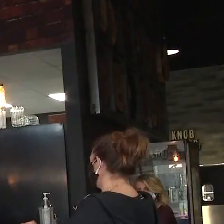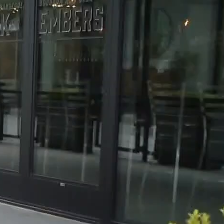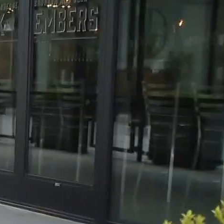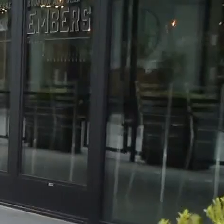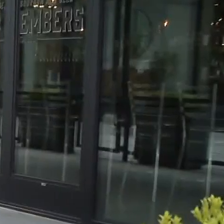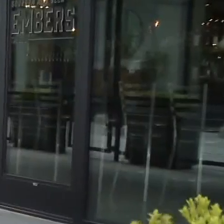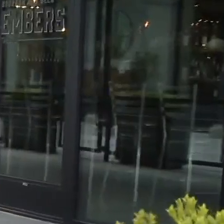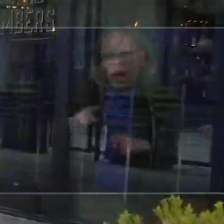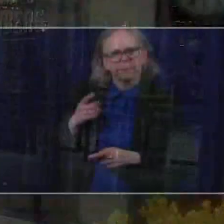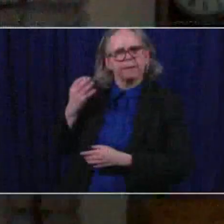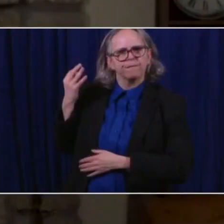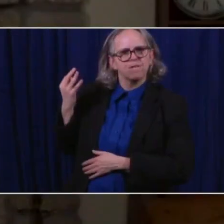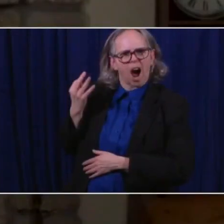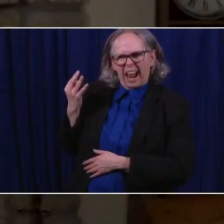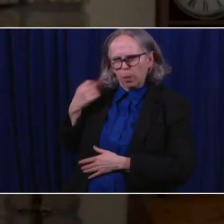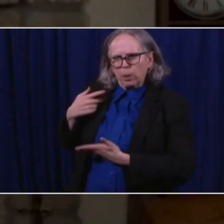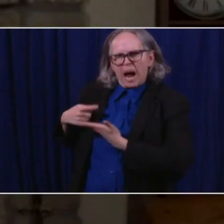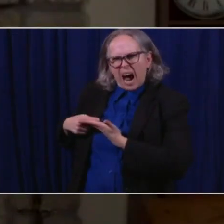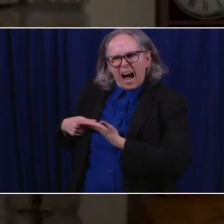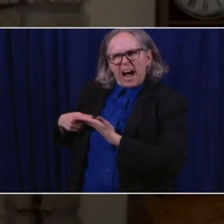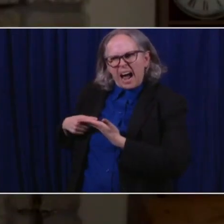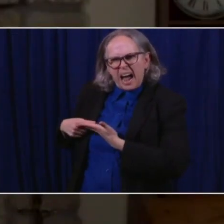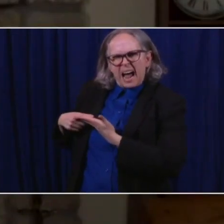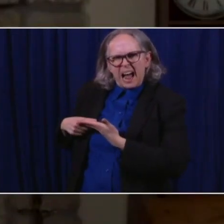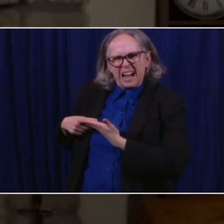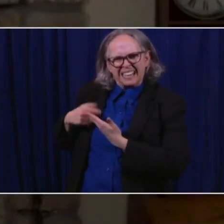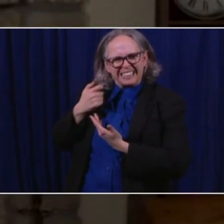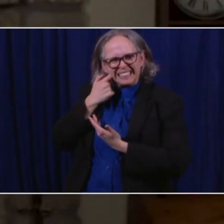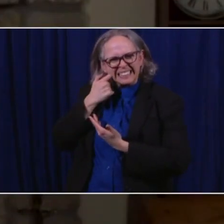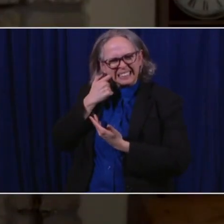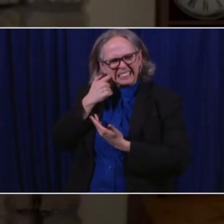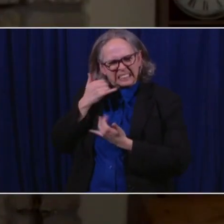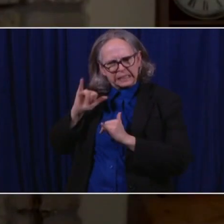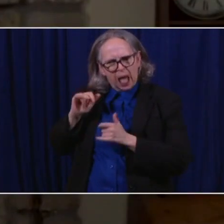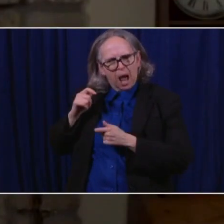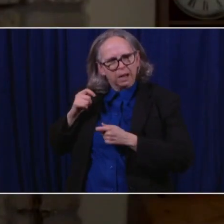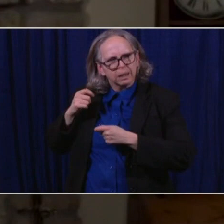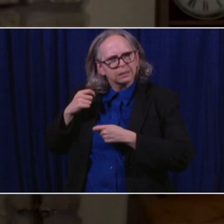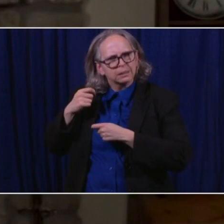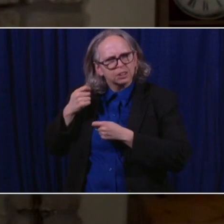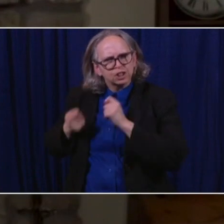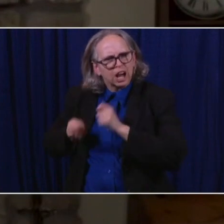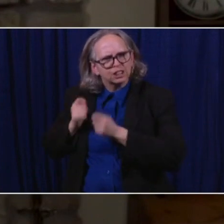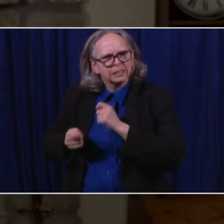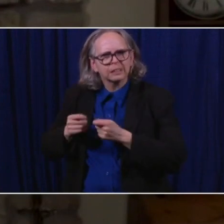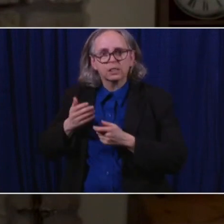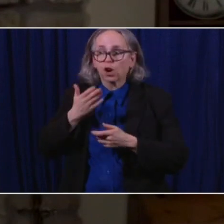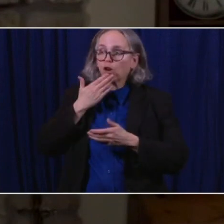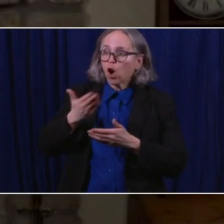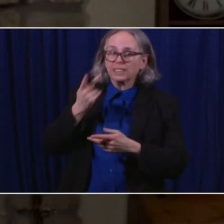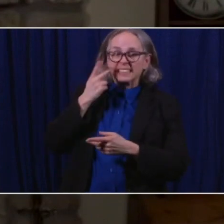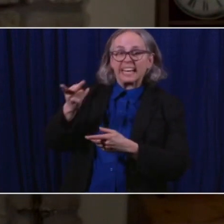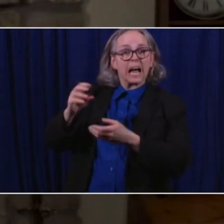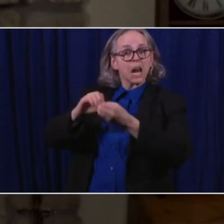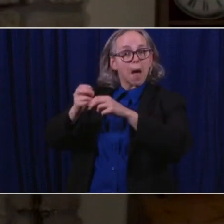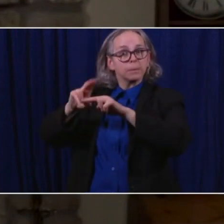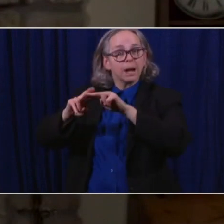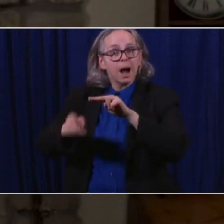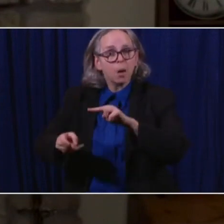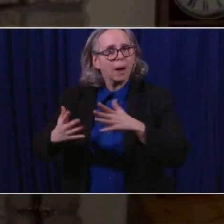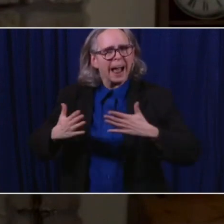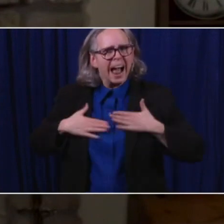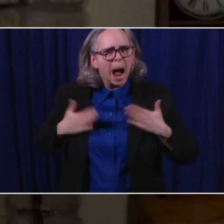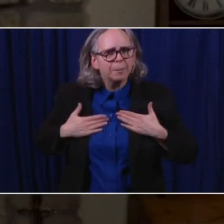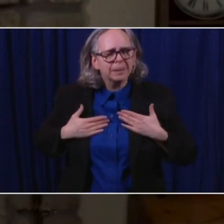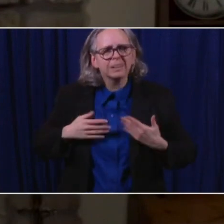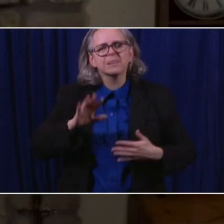altogether. Since it continued to drop, which is good. I mean, we're happy. We're happy about it. What we don't want to do, and we don't